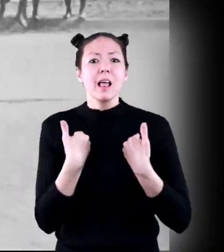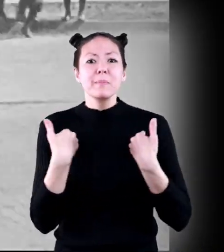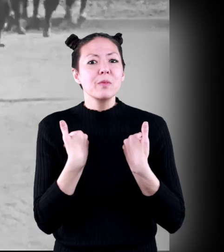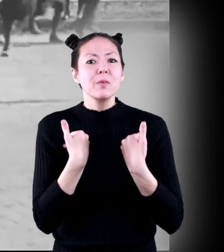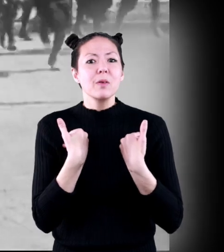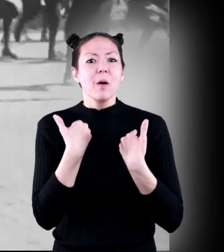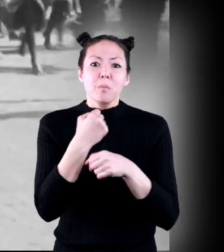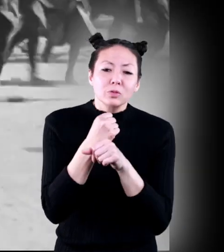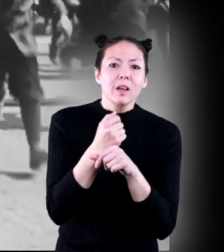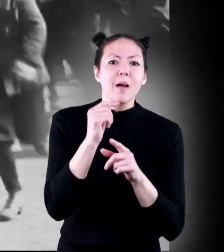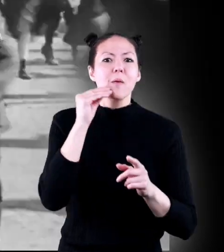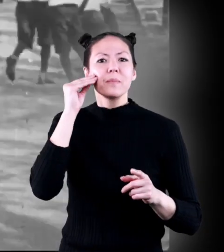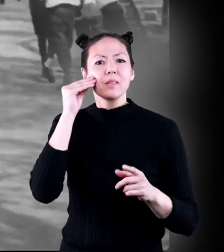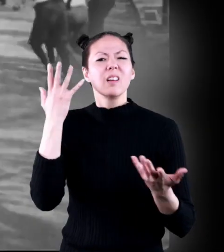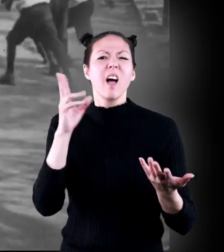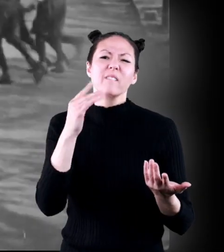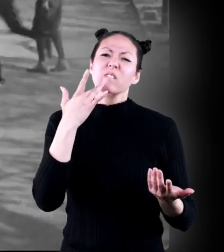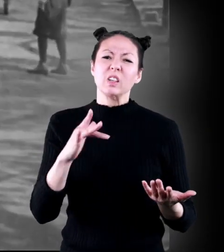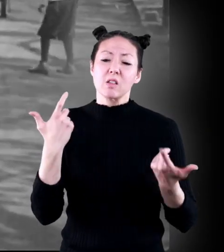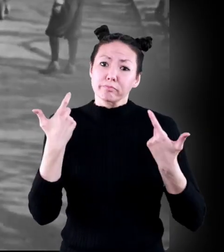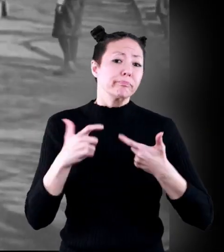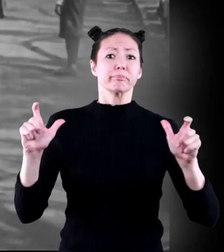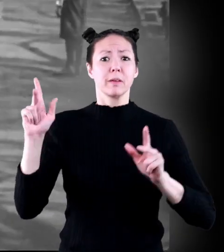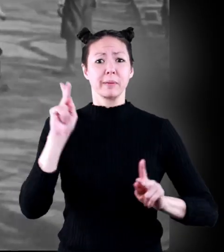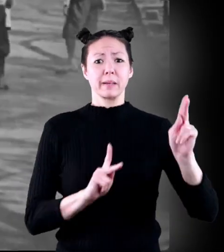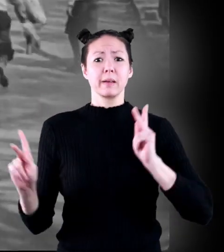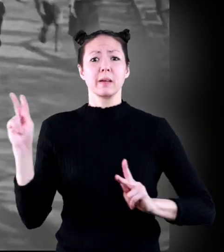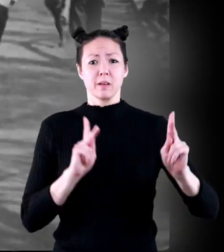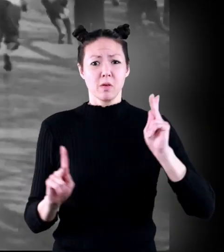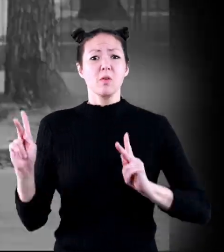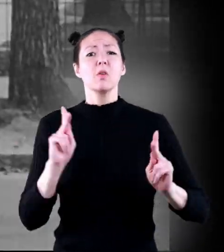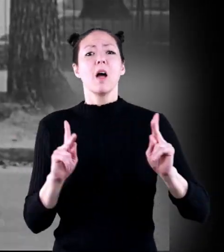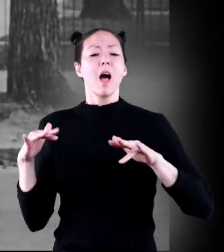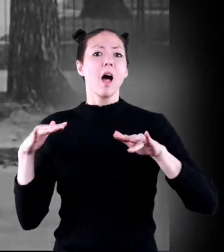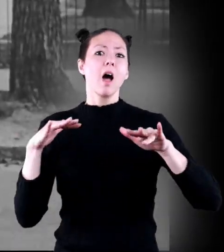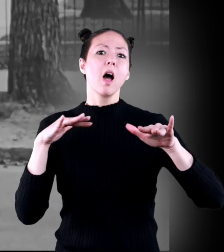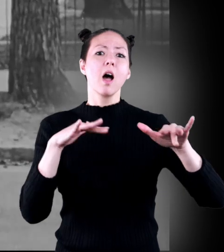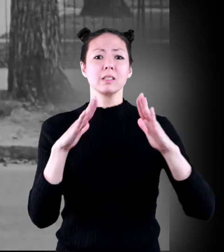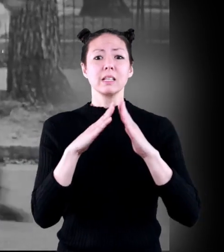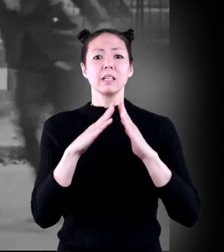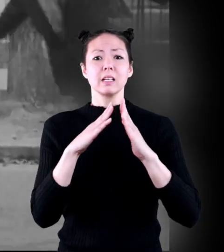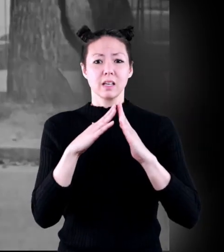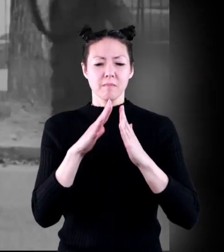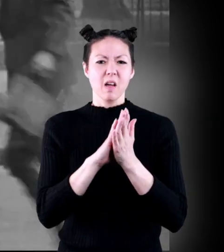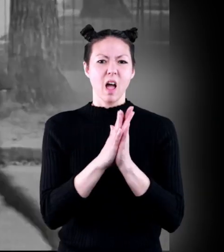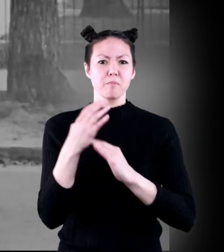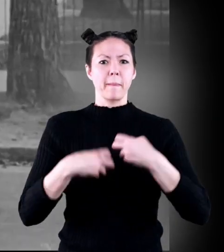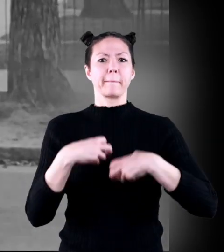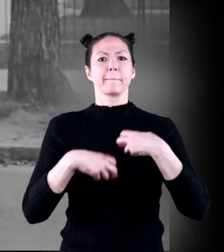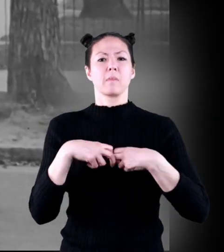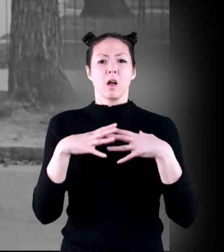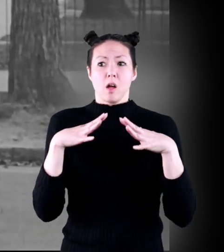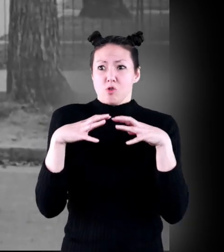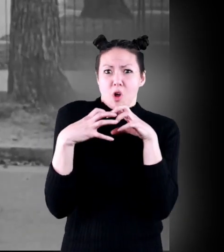at home. Unfortunately, the large numbers of people moving into the cities brought about new problems. Overcrowding